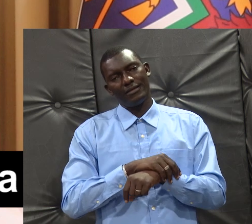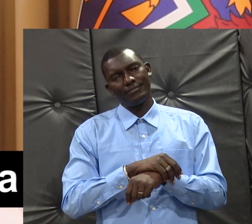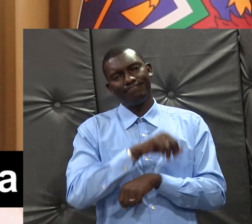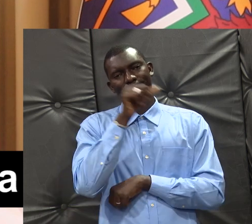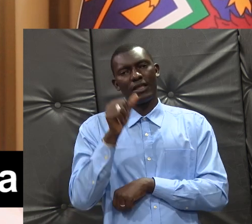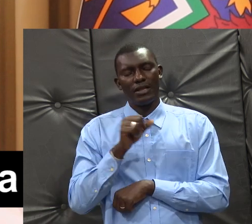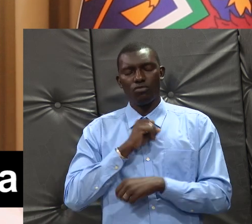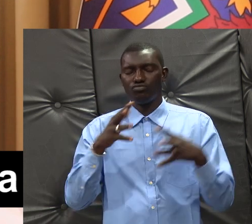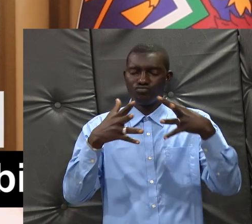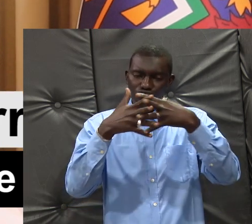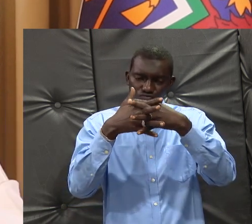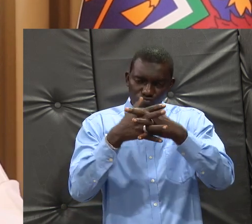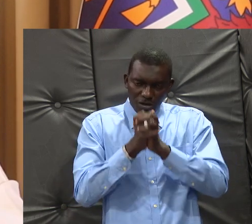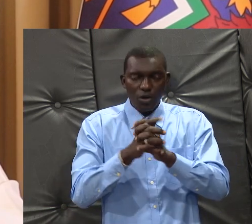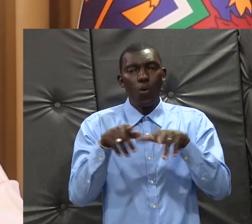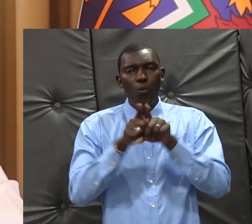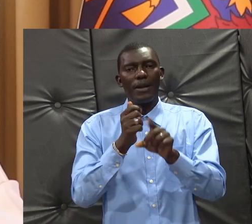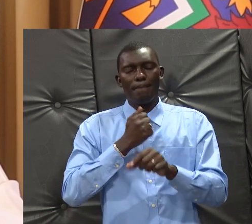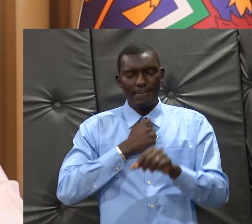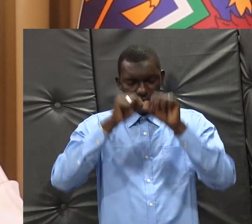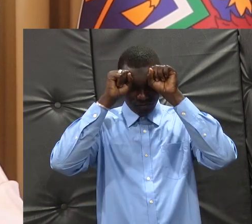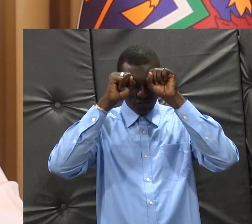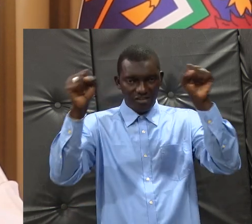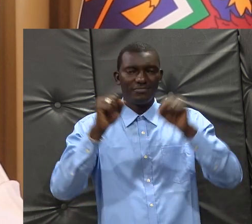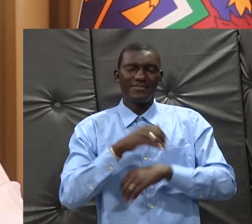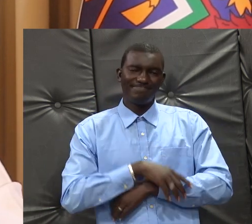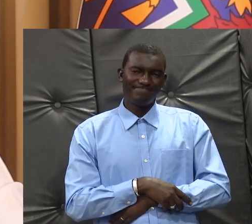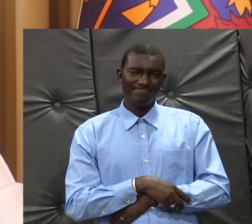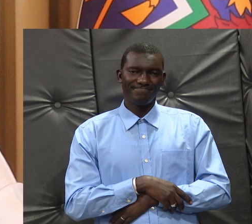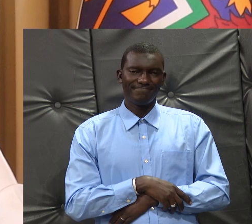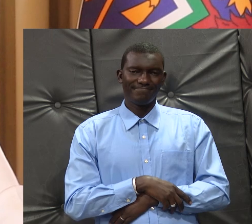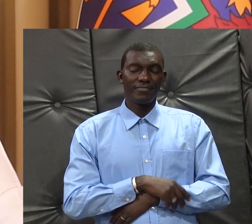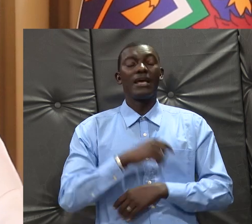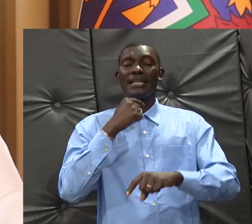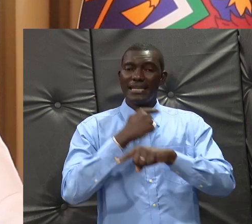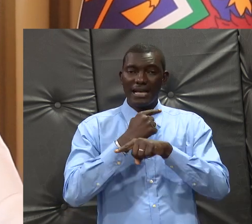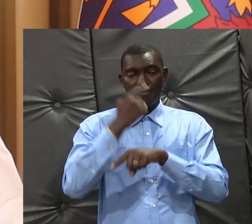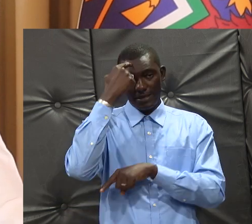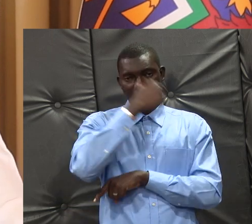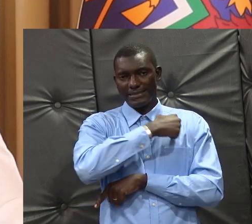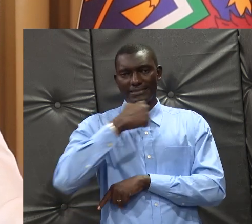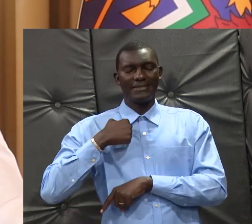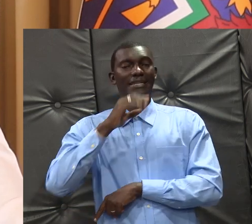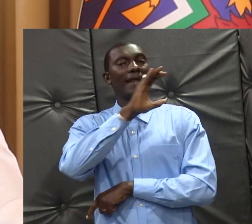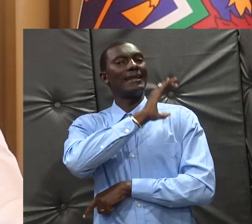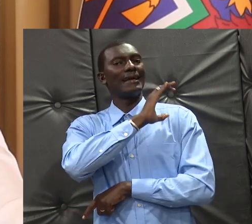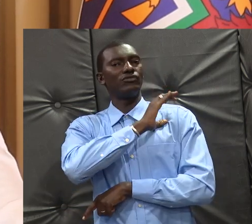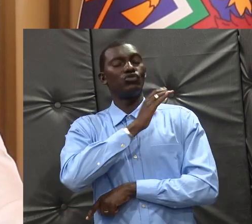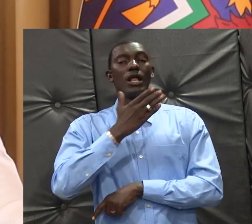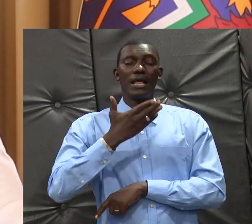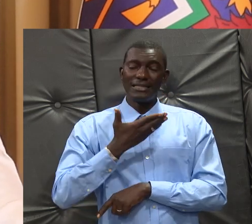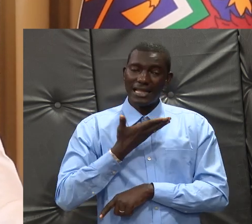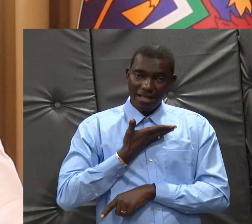been instrumental in fostering a close and cordial relationship between the Christians